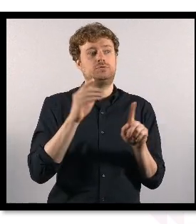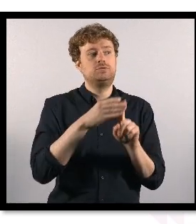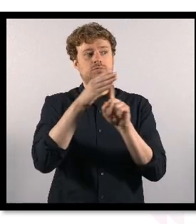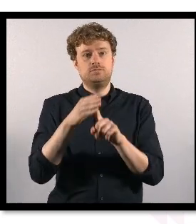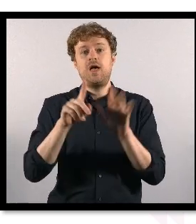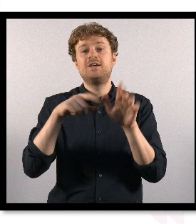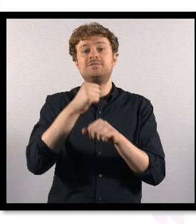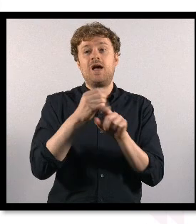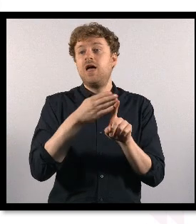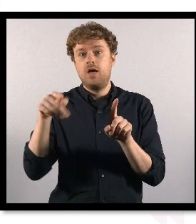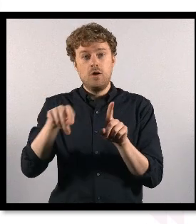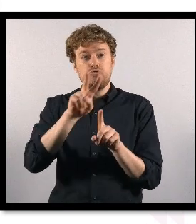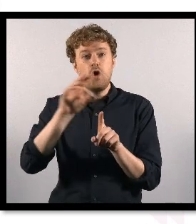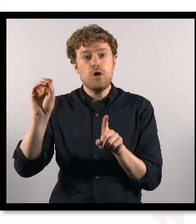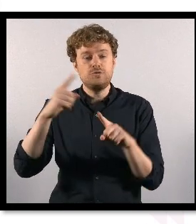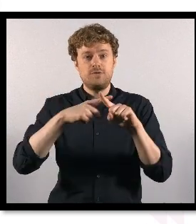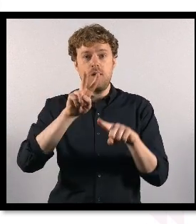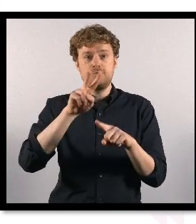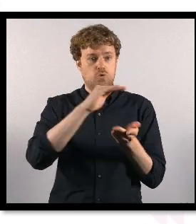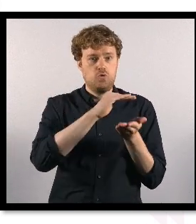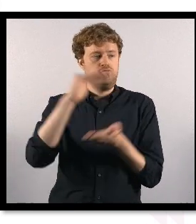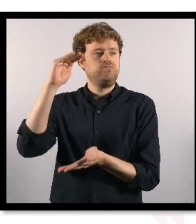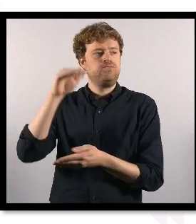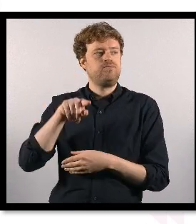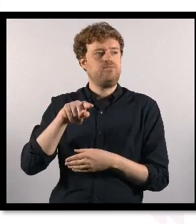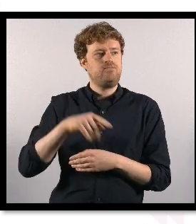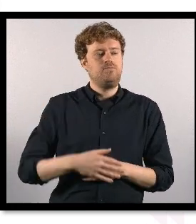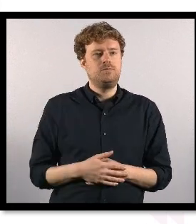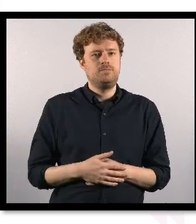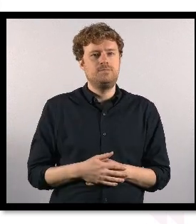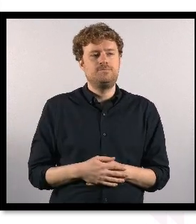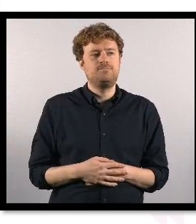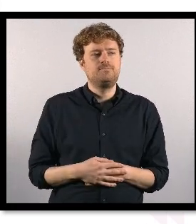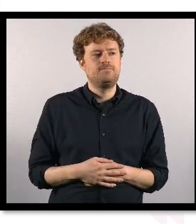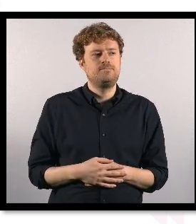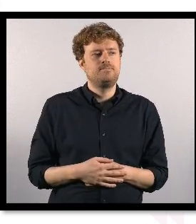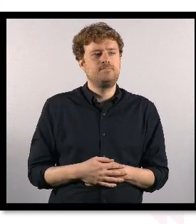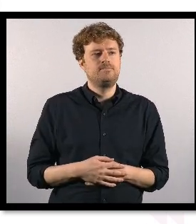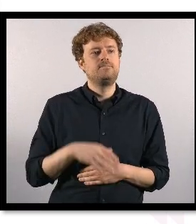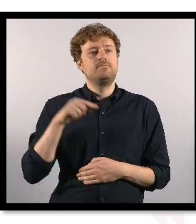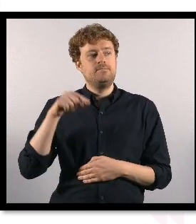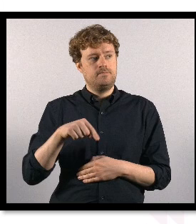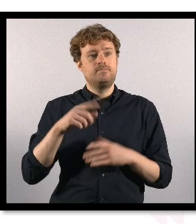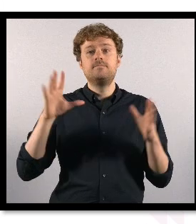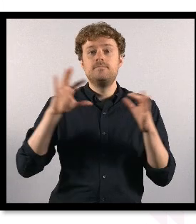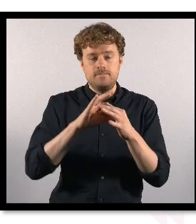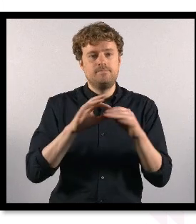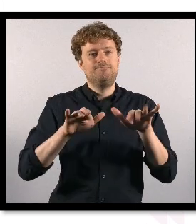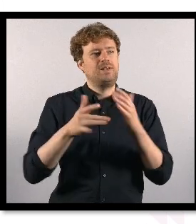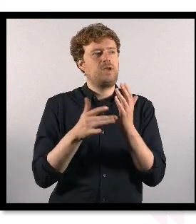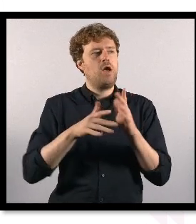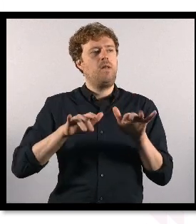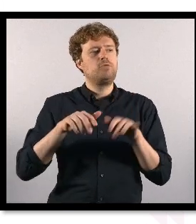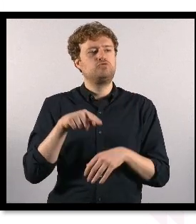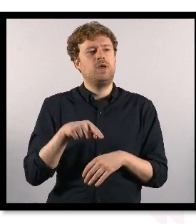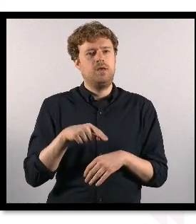same pace with technology growth. And to do that, within the TOC, we are revising our processes constantly to ensure we are setting